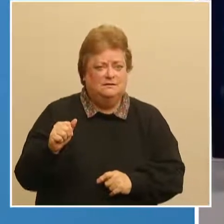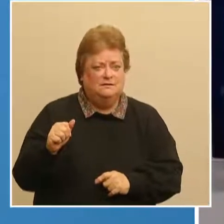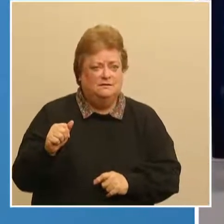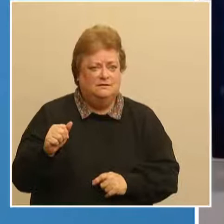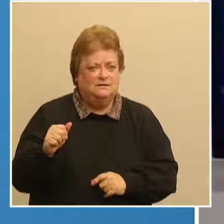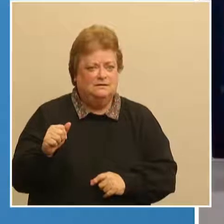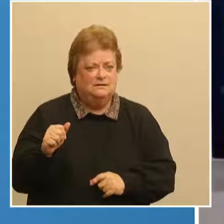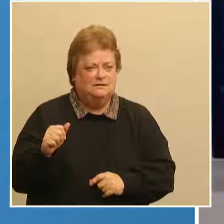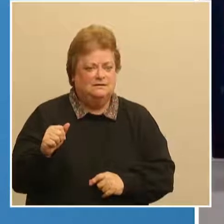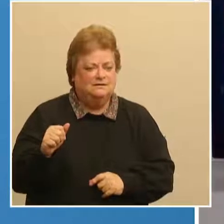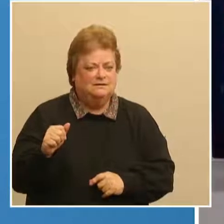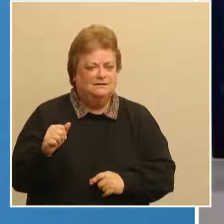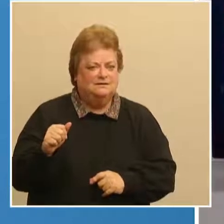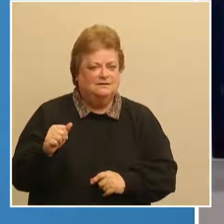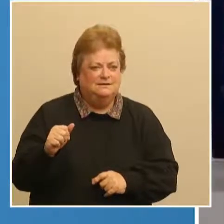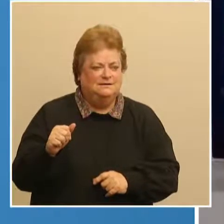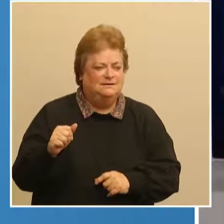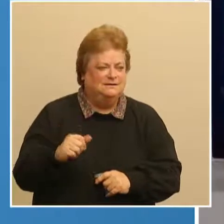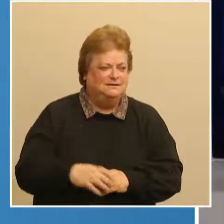Mayor, can you hear me?